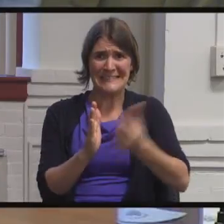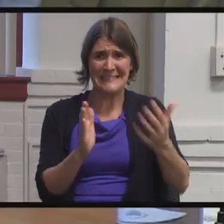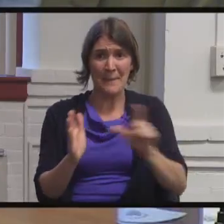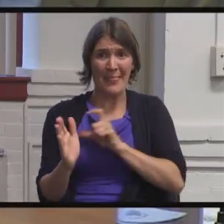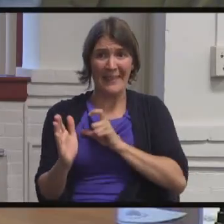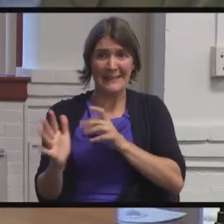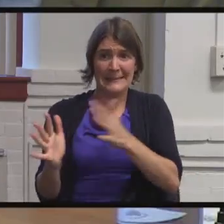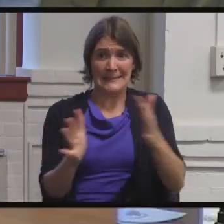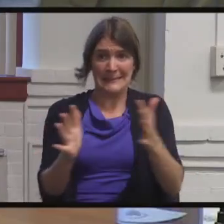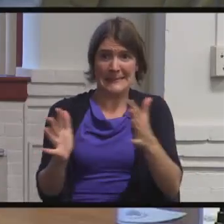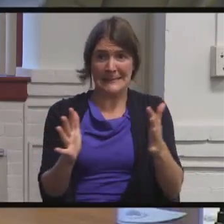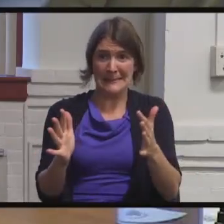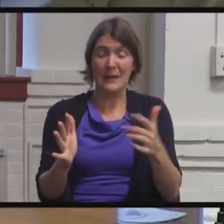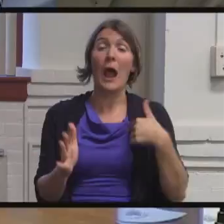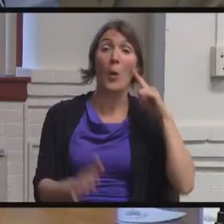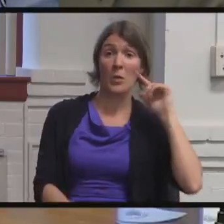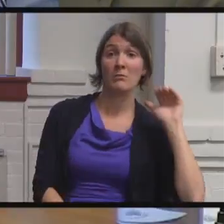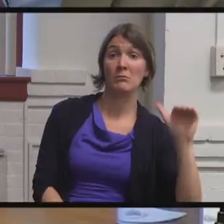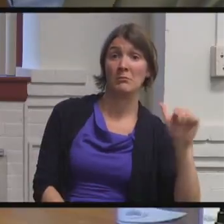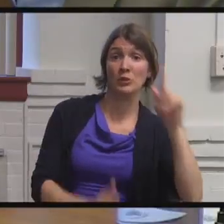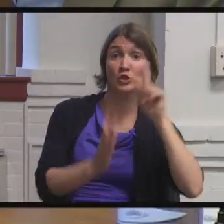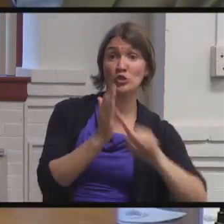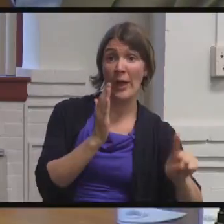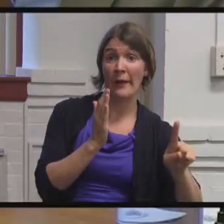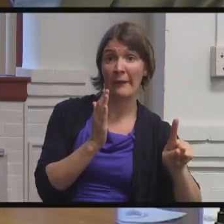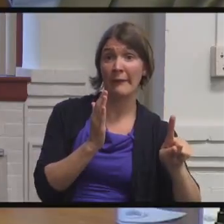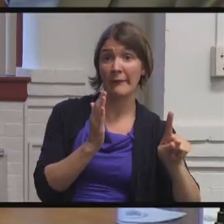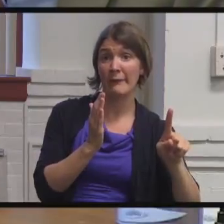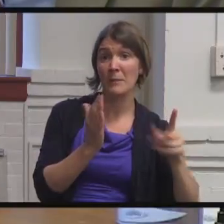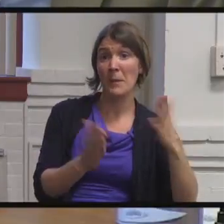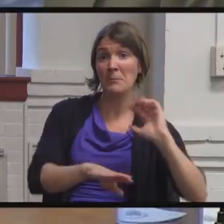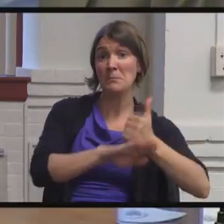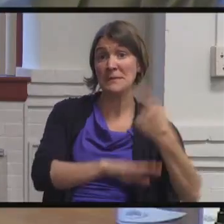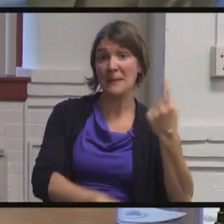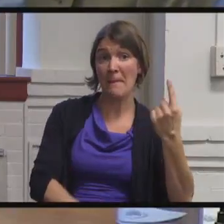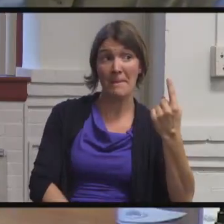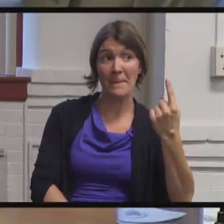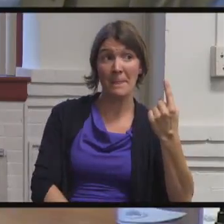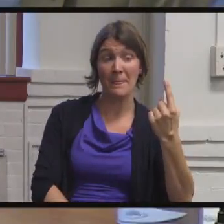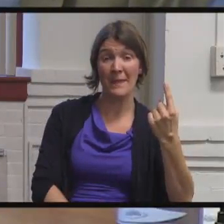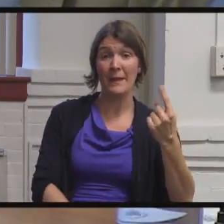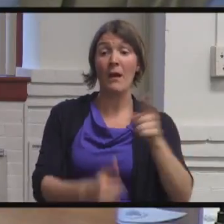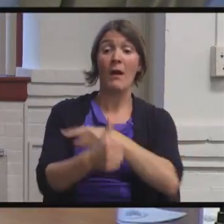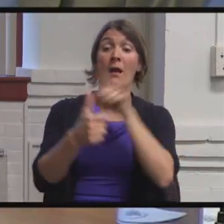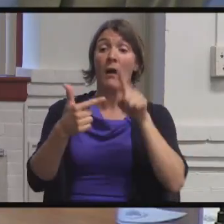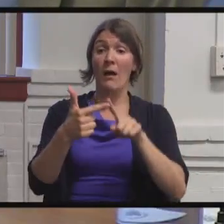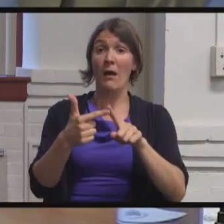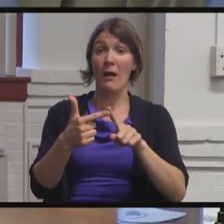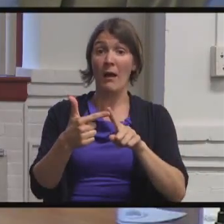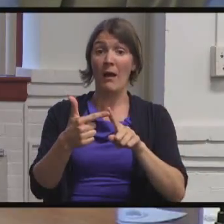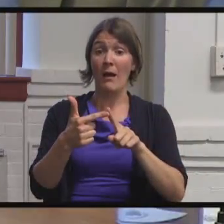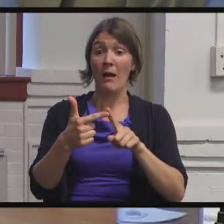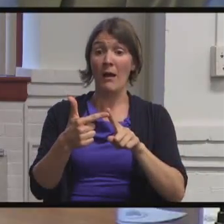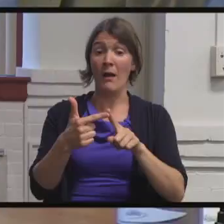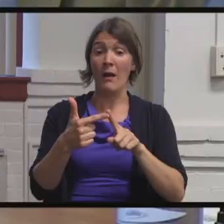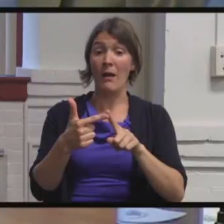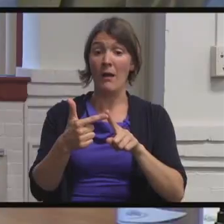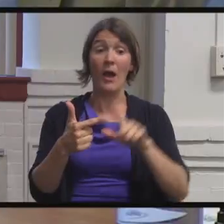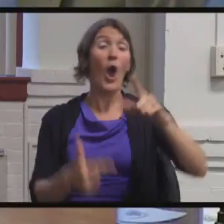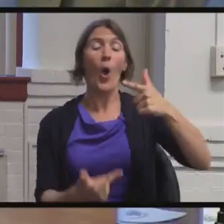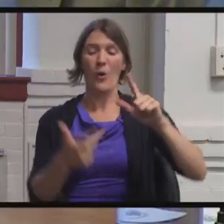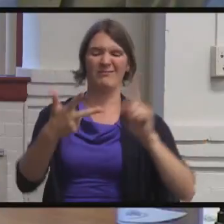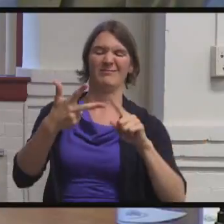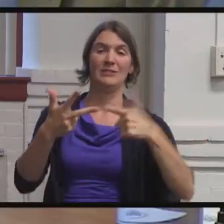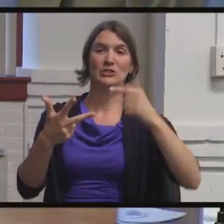enforcement, but we will ask administration to look at that issue. And no, I can't provide any additional information about